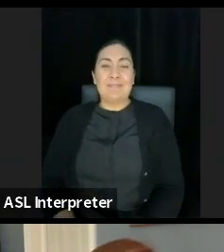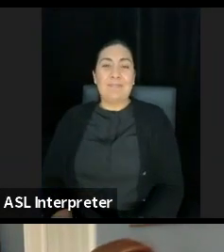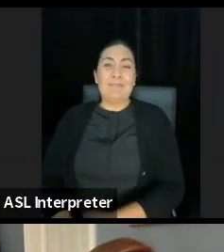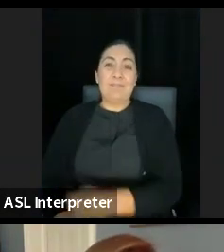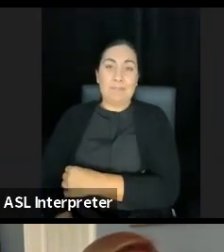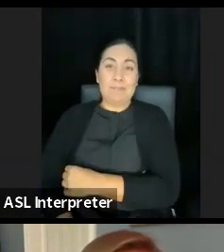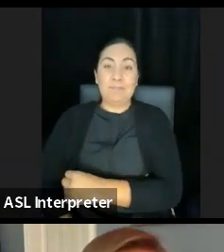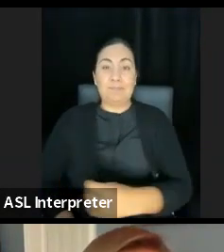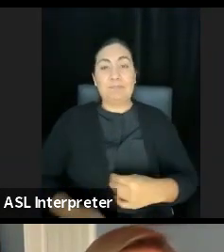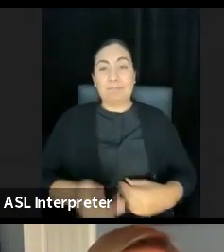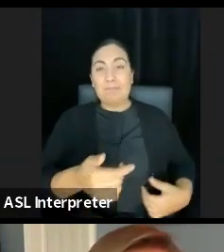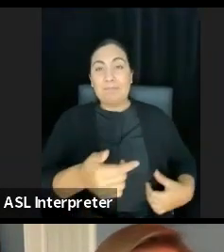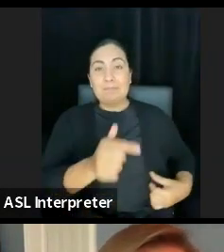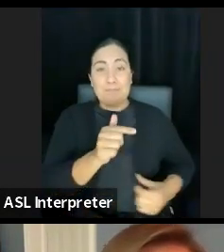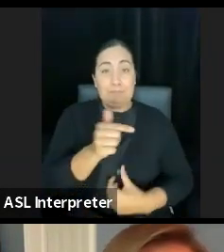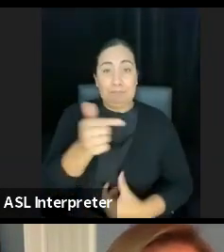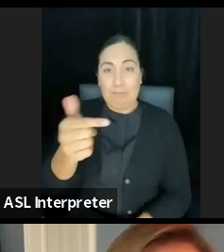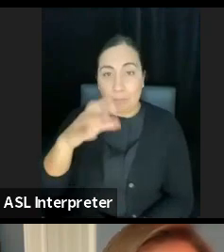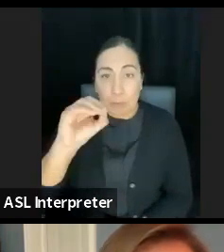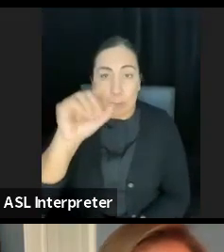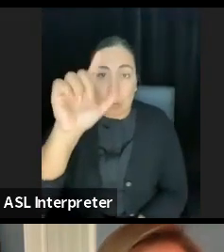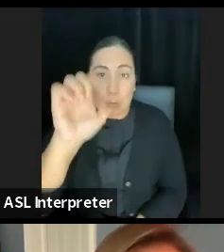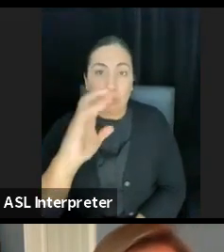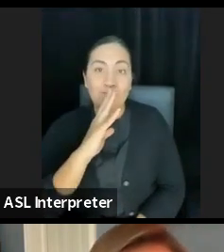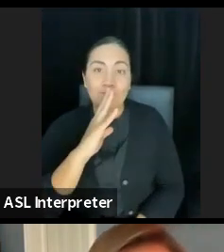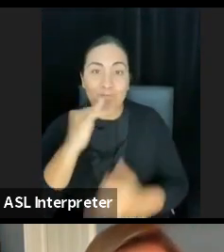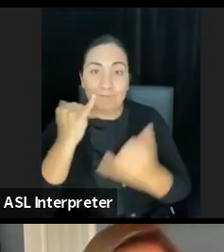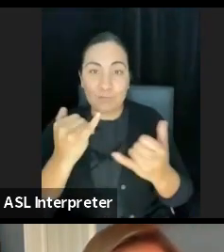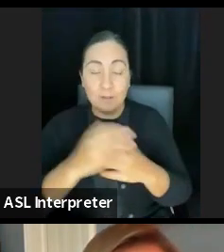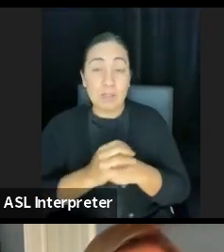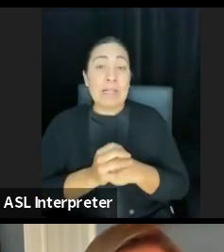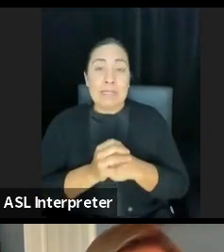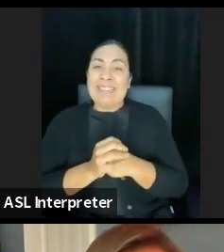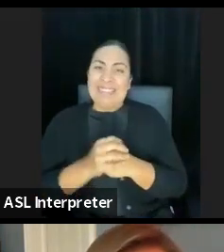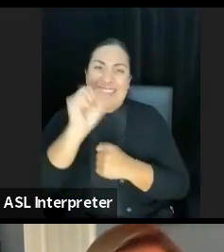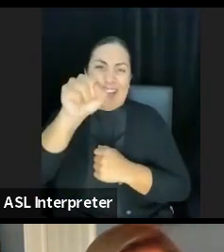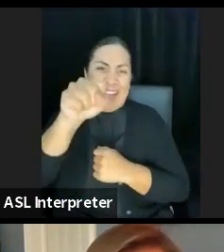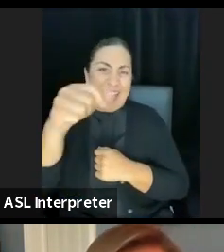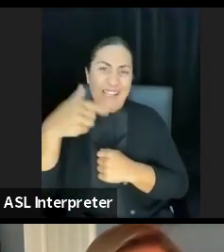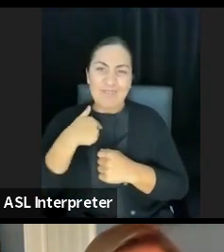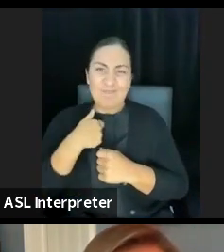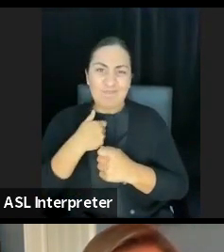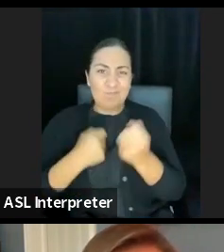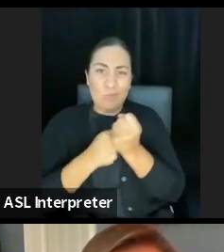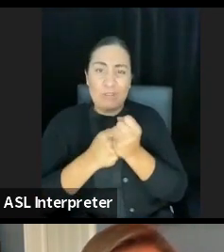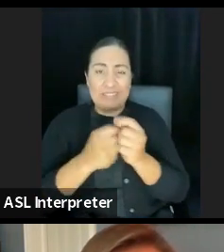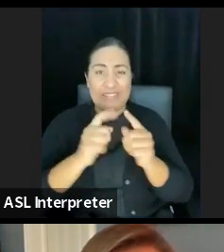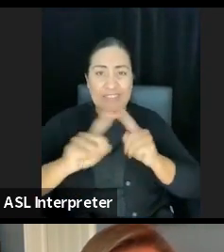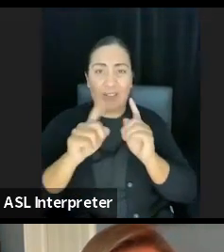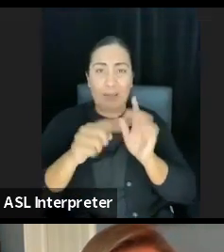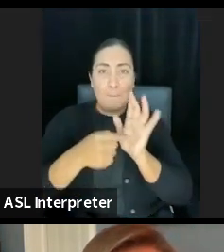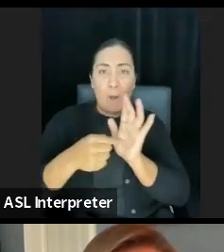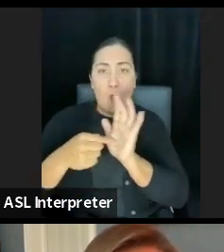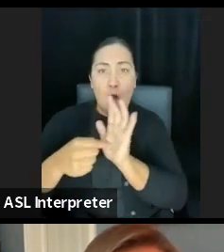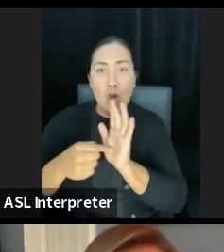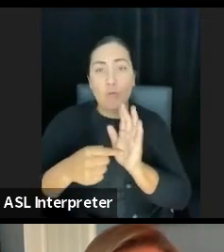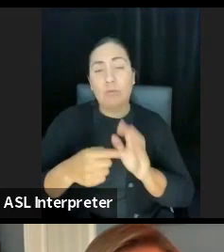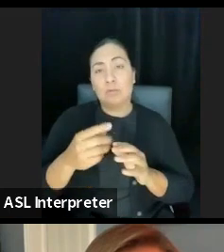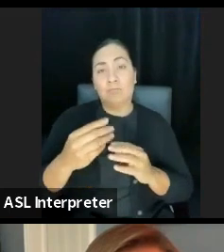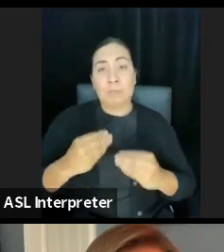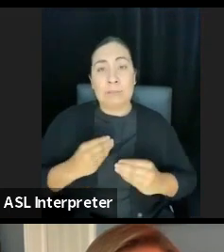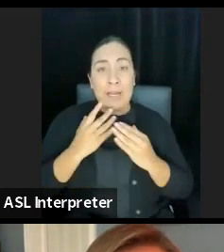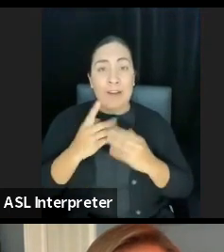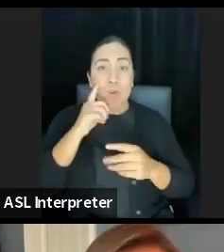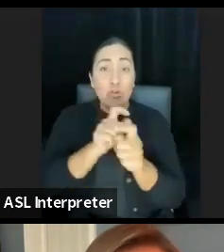Yeah, I'm all for different models and being inspired to make change. And I'm